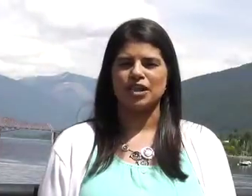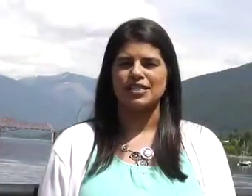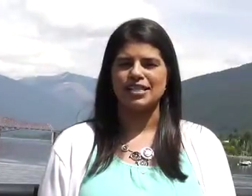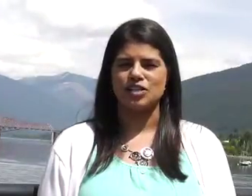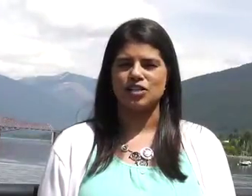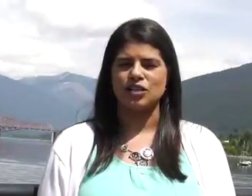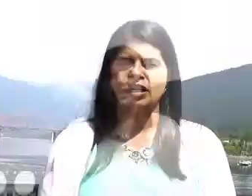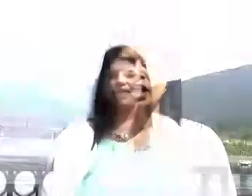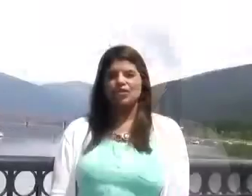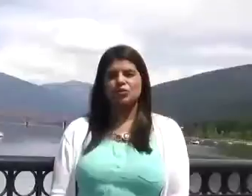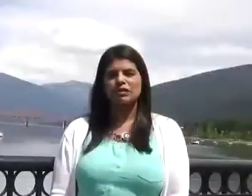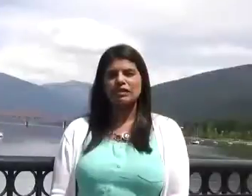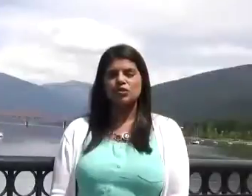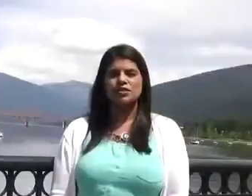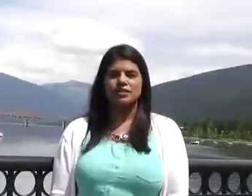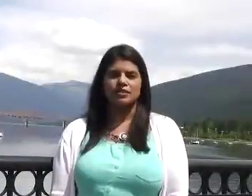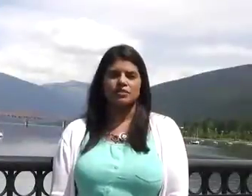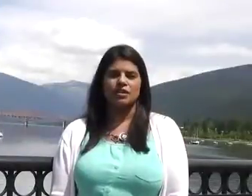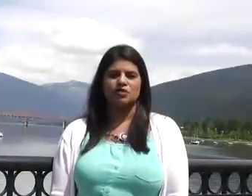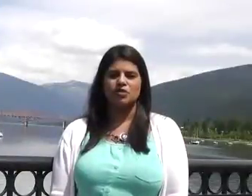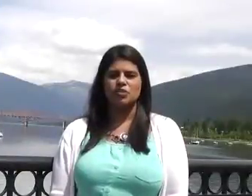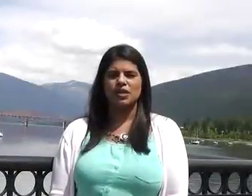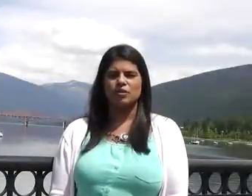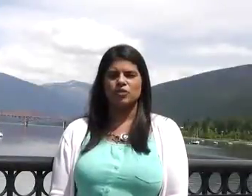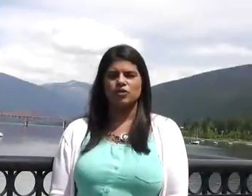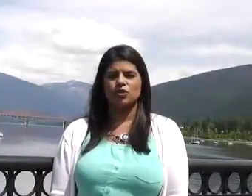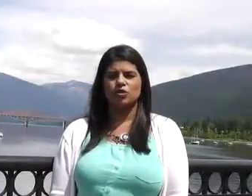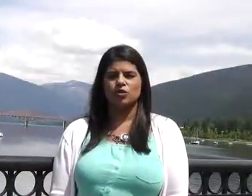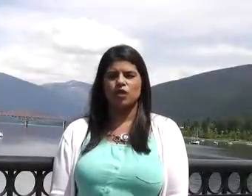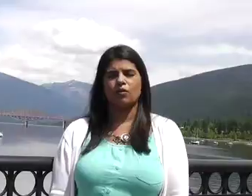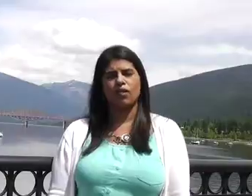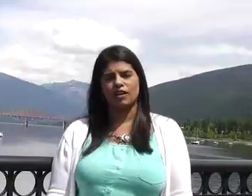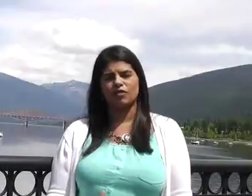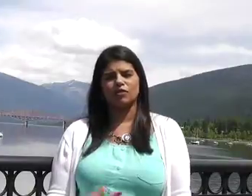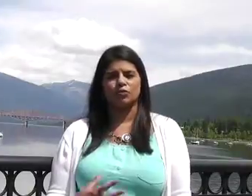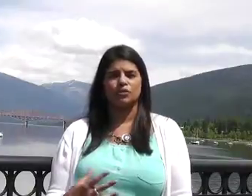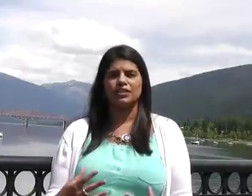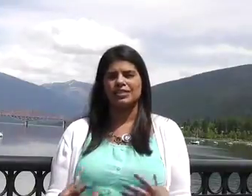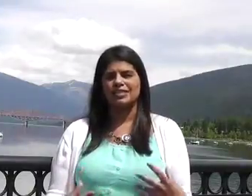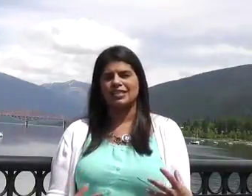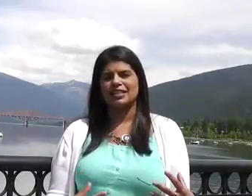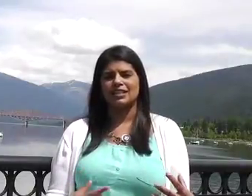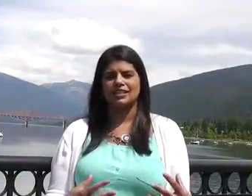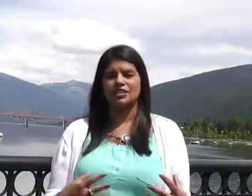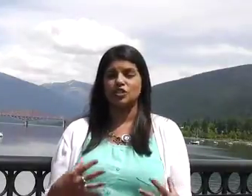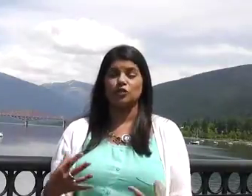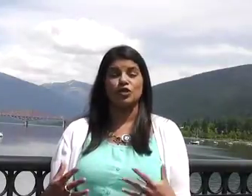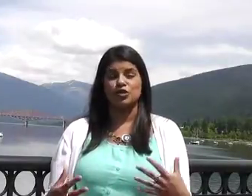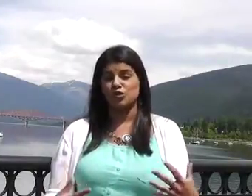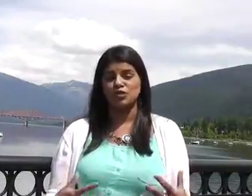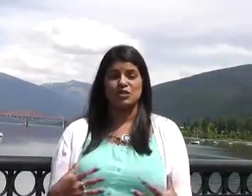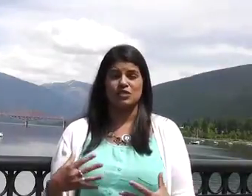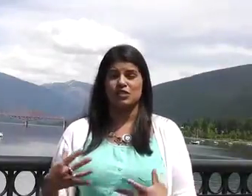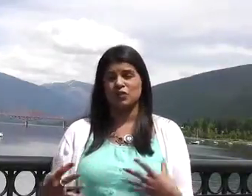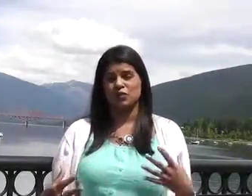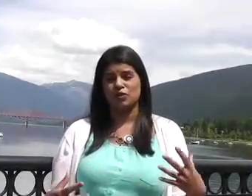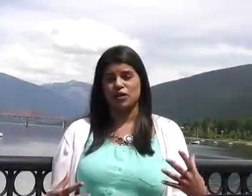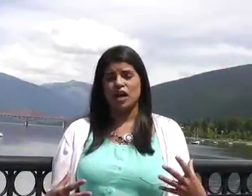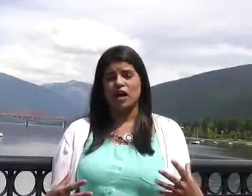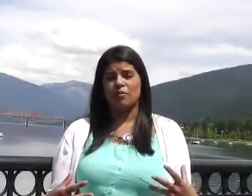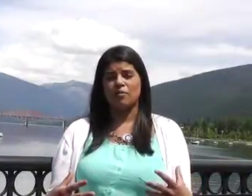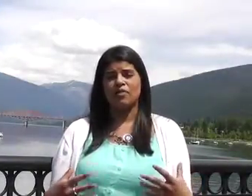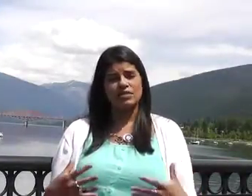an organization, it's really interesting, and just to be able to, on one level, really see the different services and the